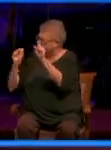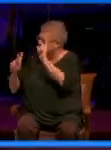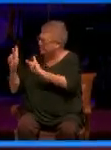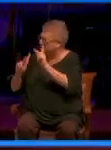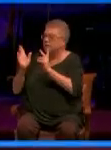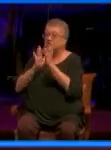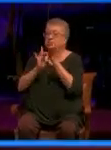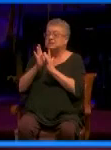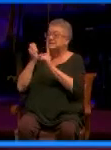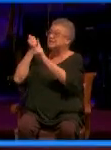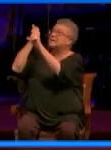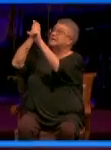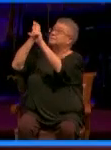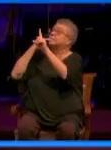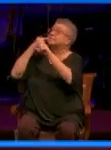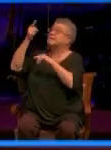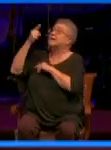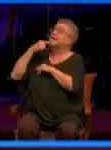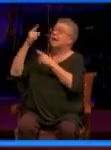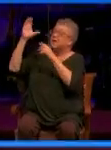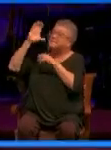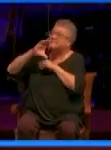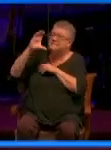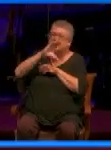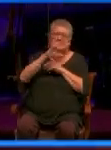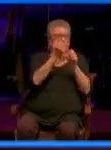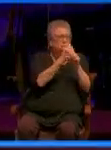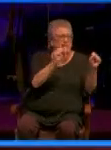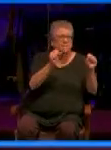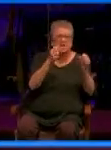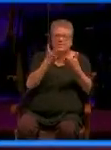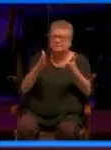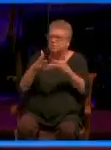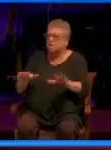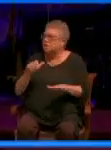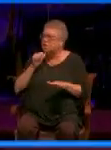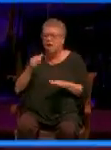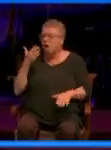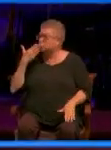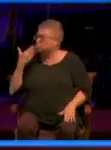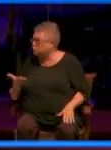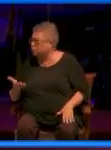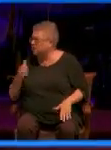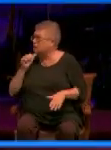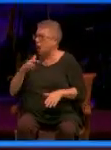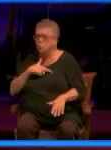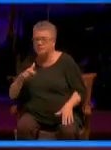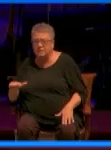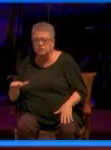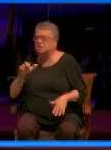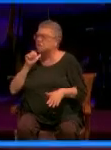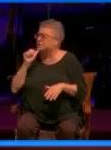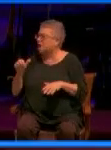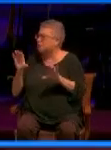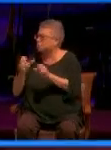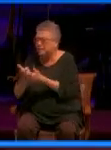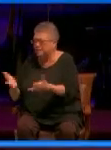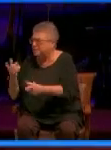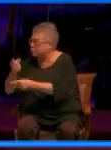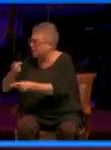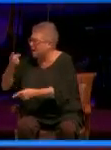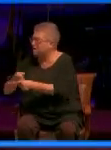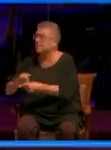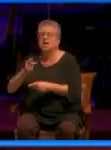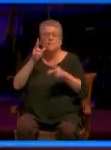said himself, I came to seek and to save that which was lost. Not that which was good, not that which was religious, not that was doing everything right.